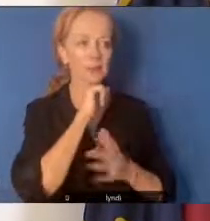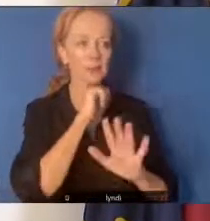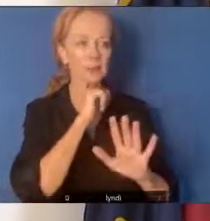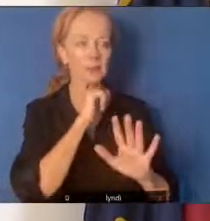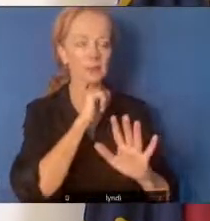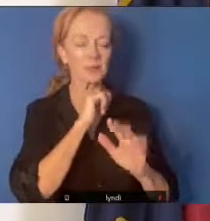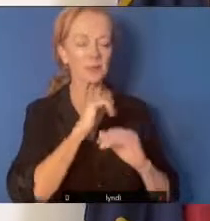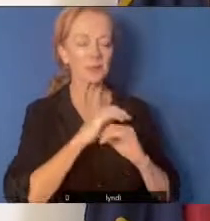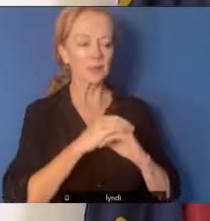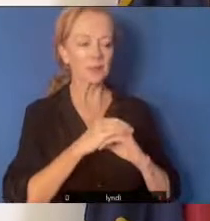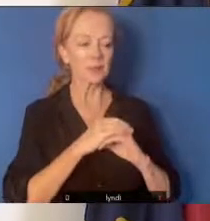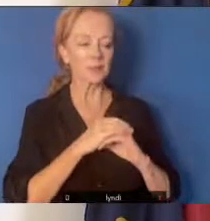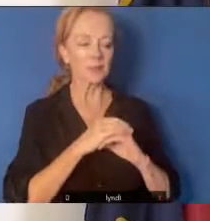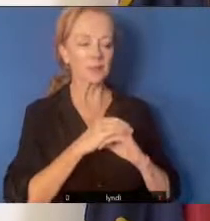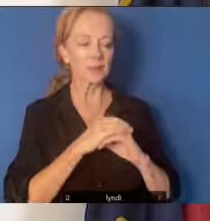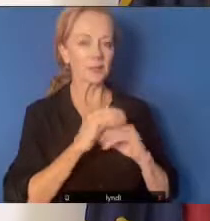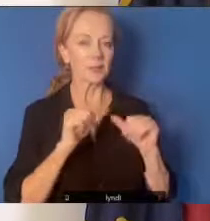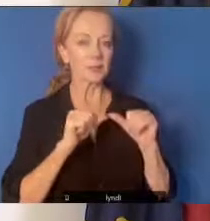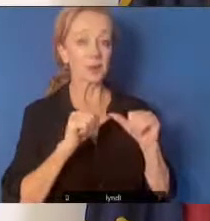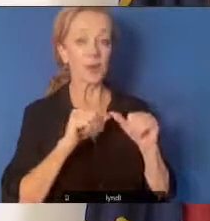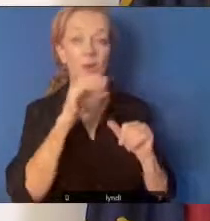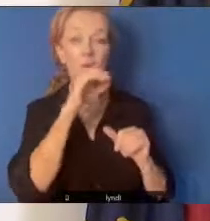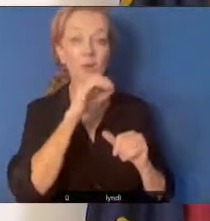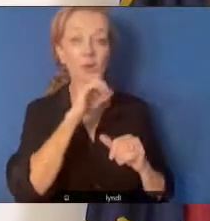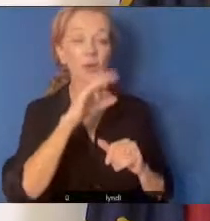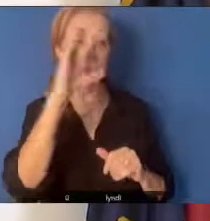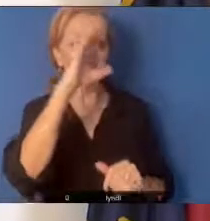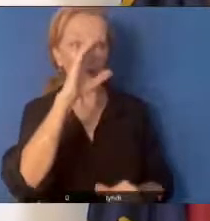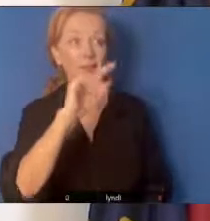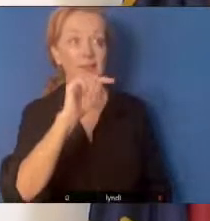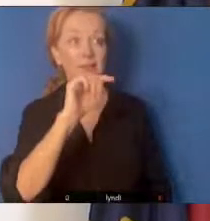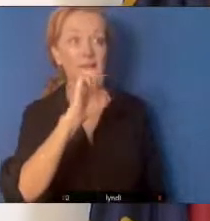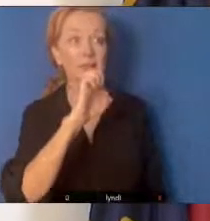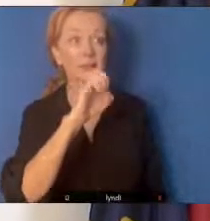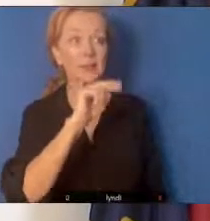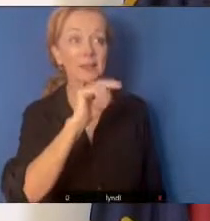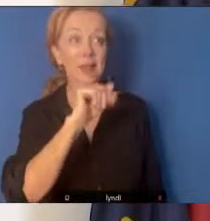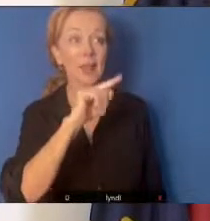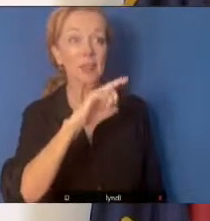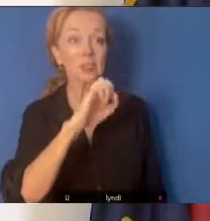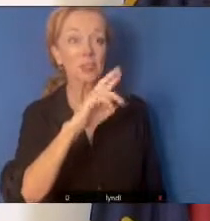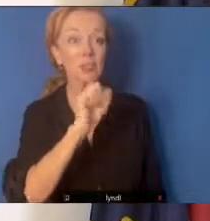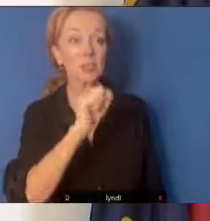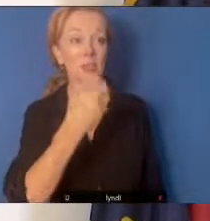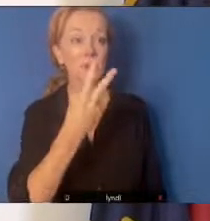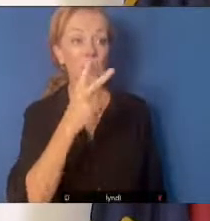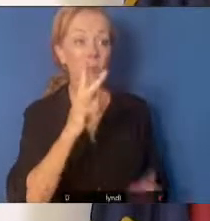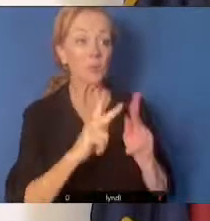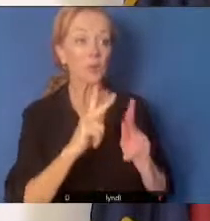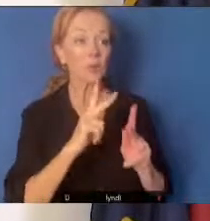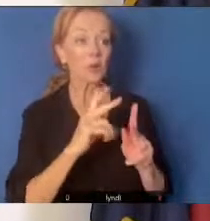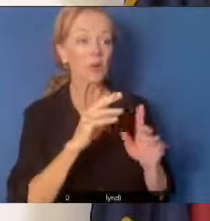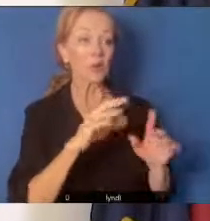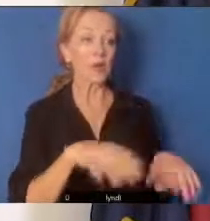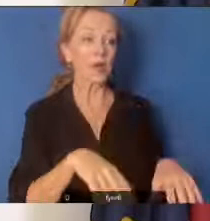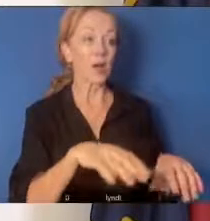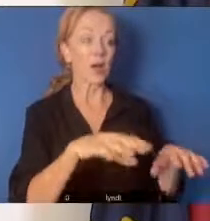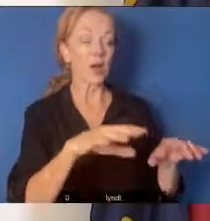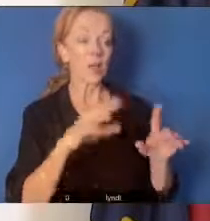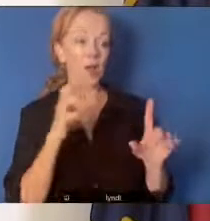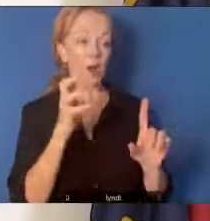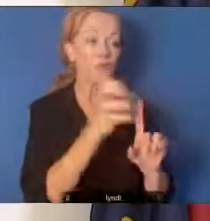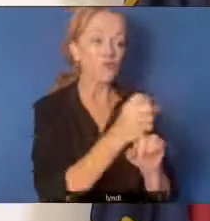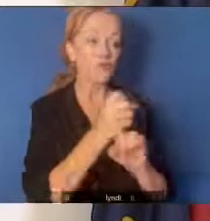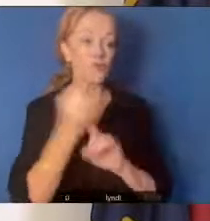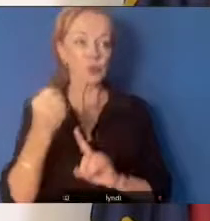is, are we still looking for teenagers or people in their school-aged years? Because the 2 individuals we have arrested were in their 20s. Yes, at this time, we